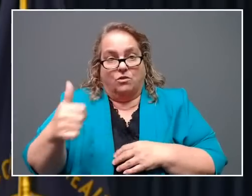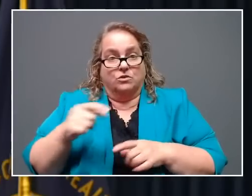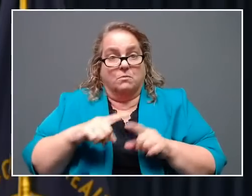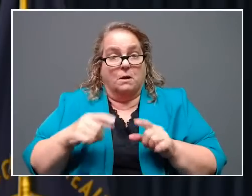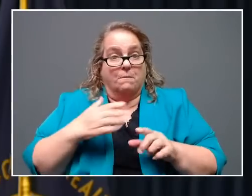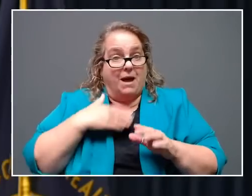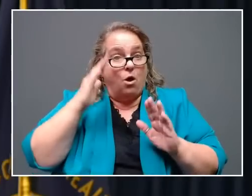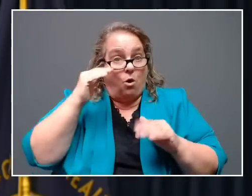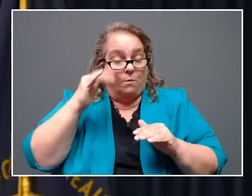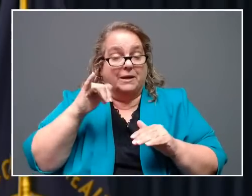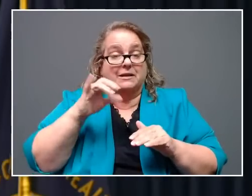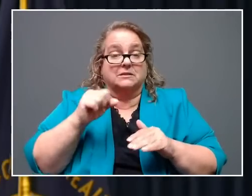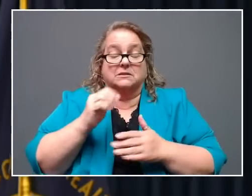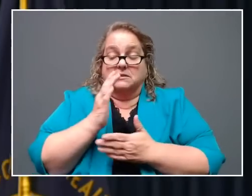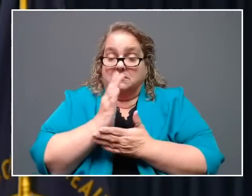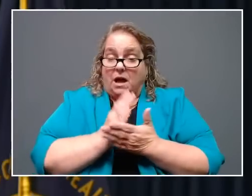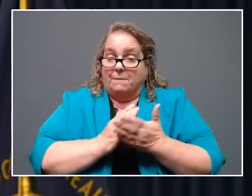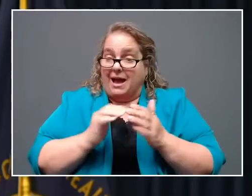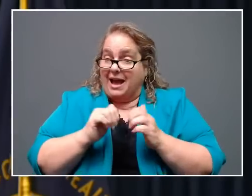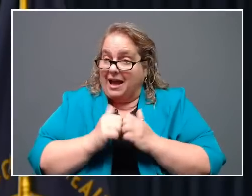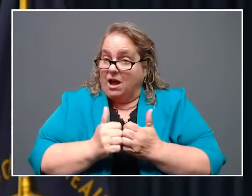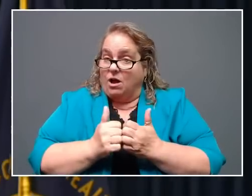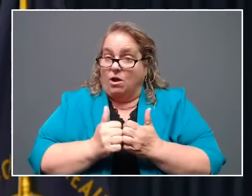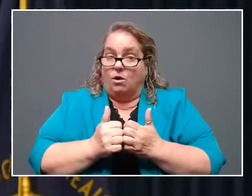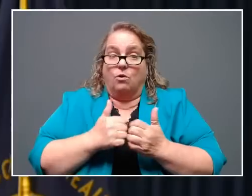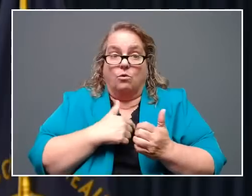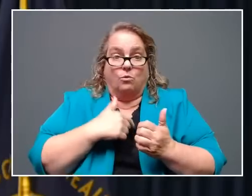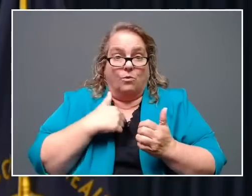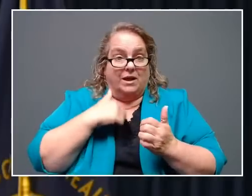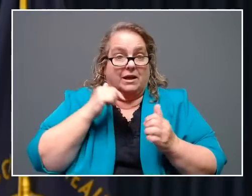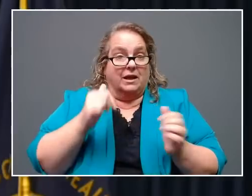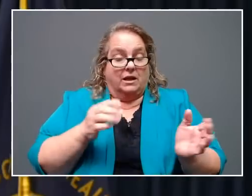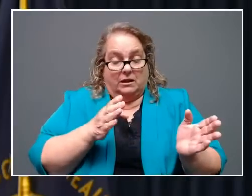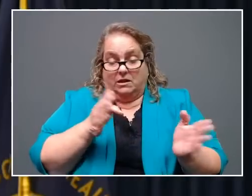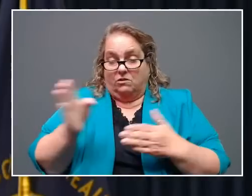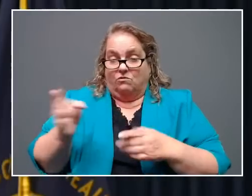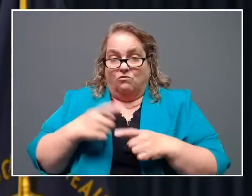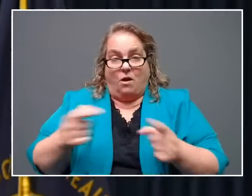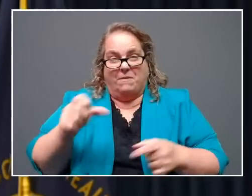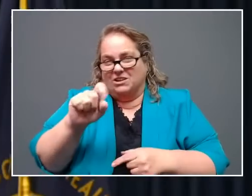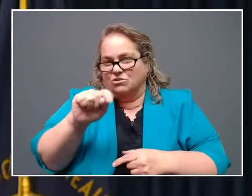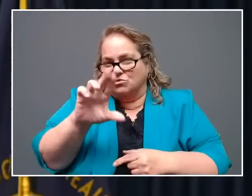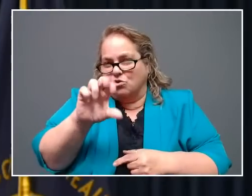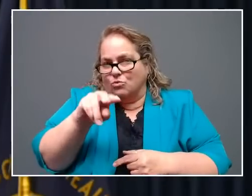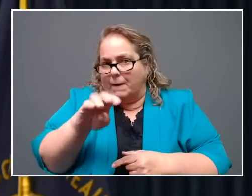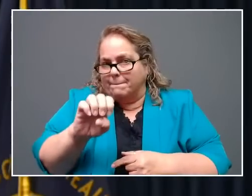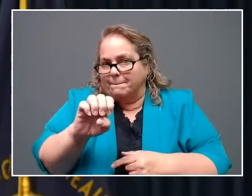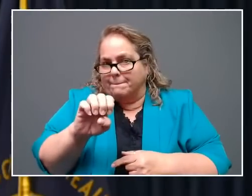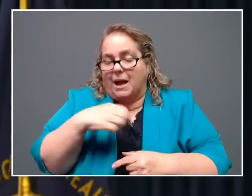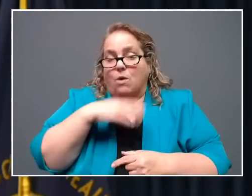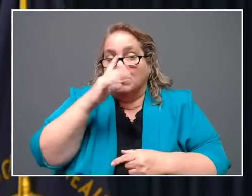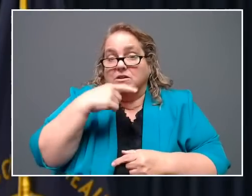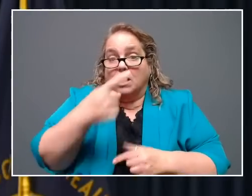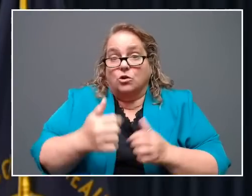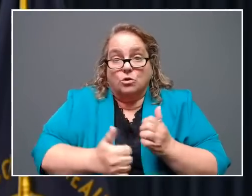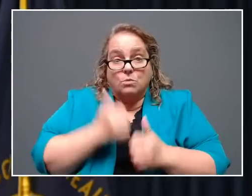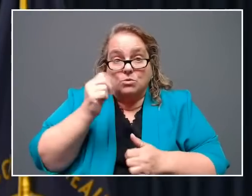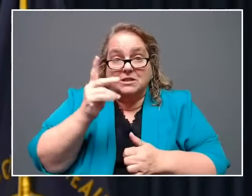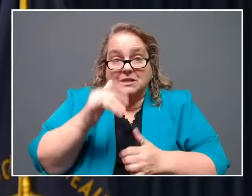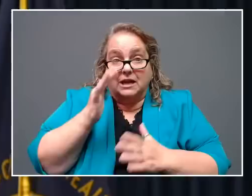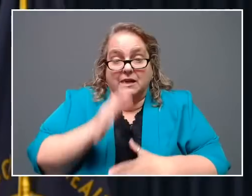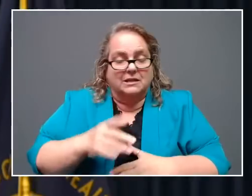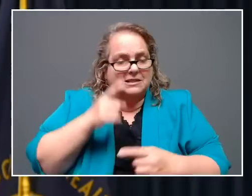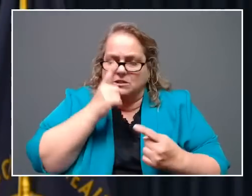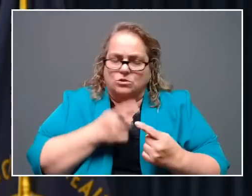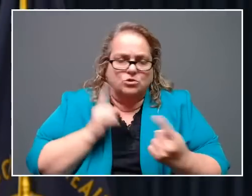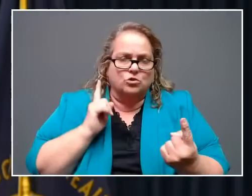is in some way or form, we can move away from this extremism, because I would tell you that most Kentuckians disagree